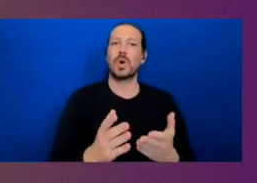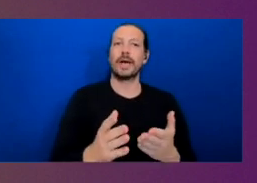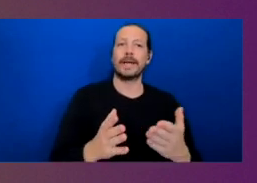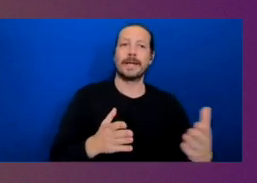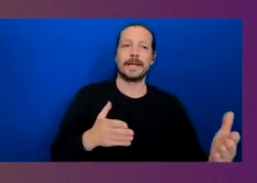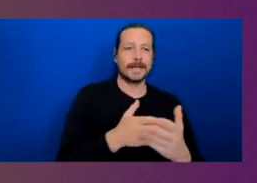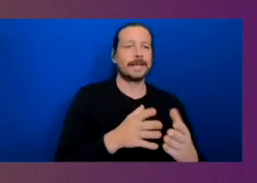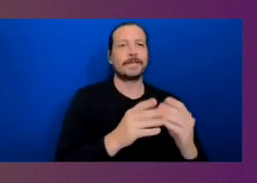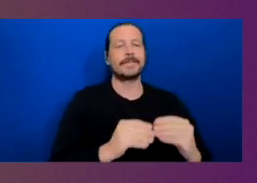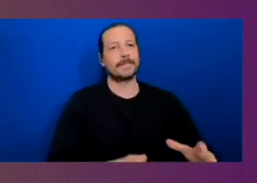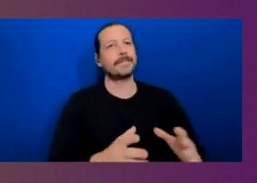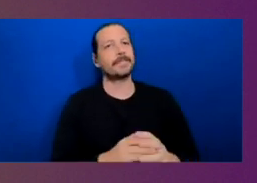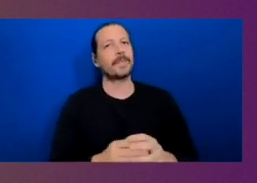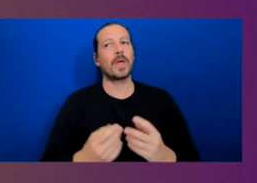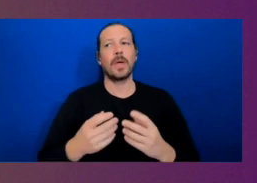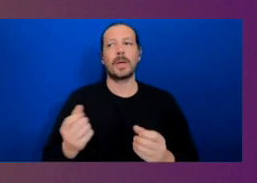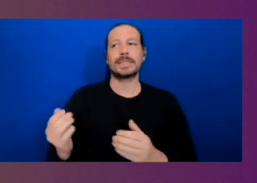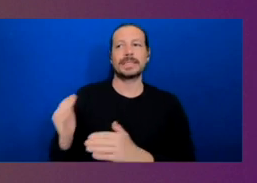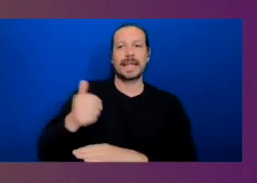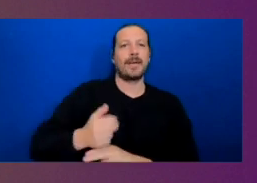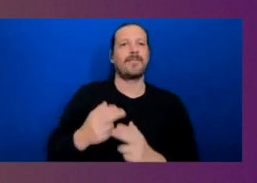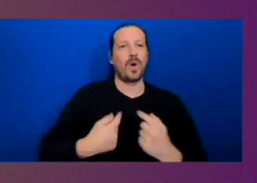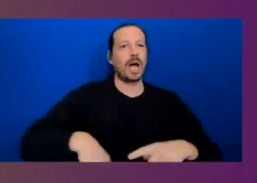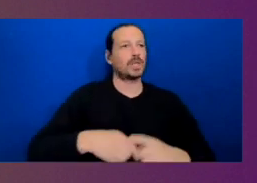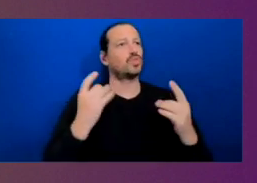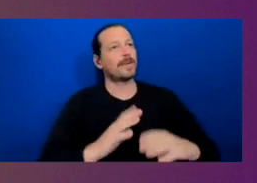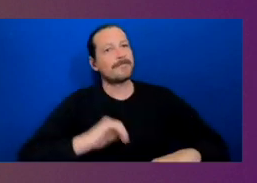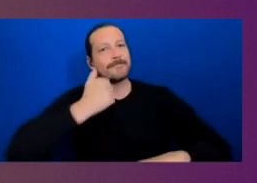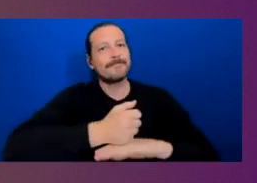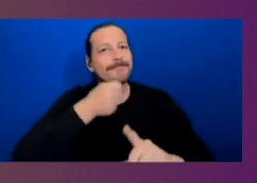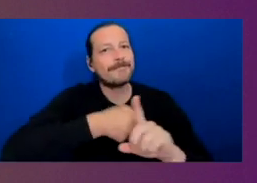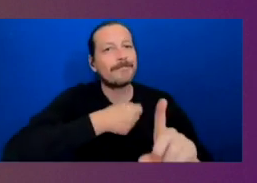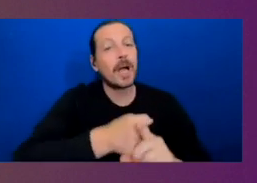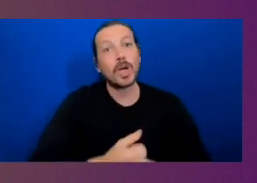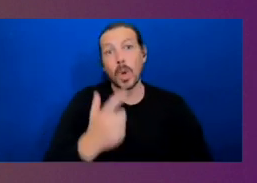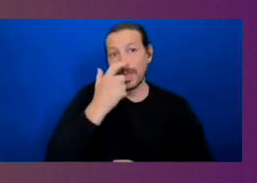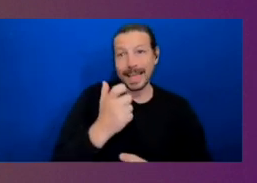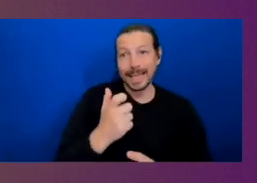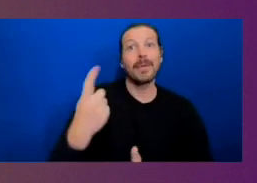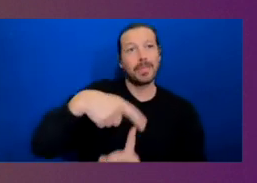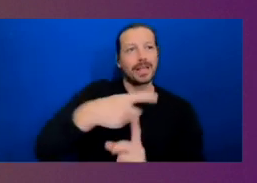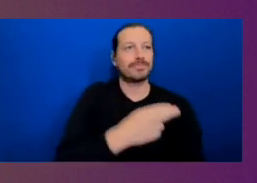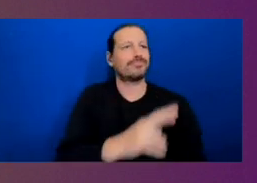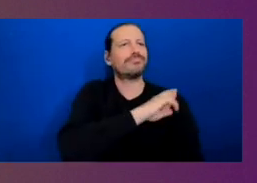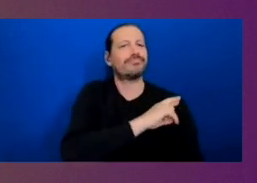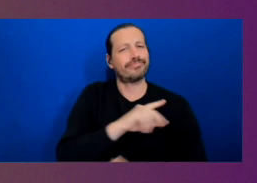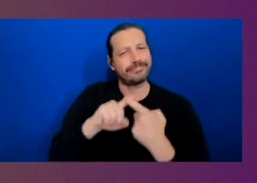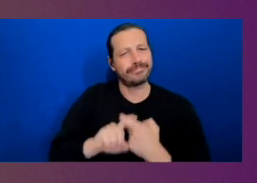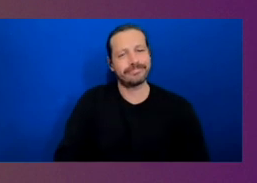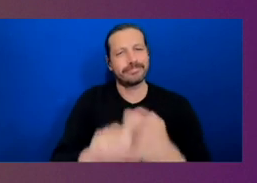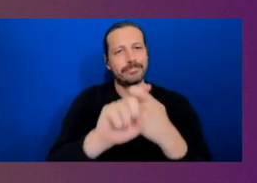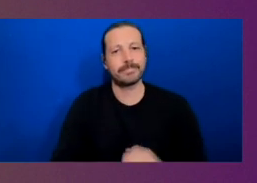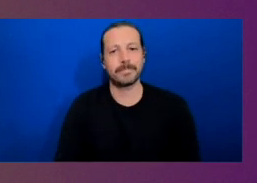really paved the way for us. And that gives us both a privilege but also a responsibility because of that